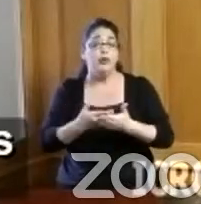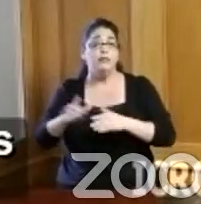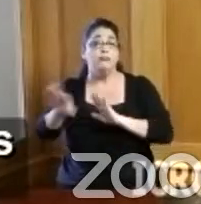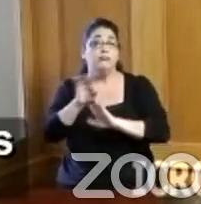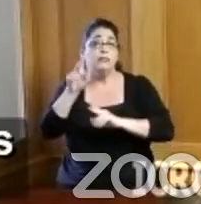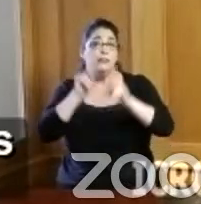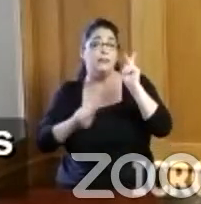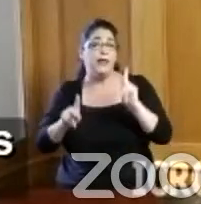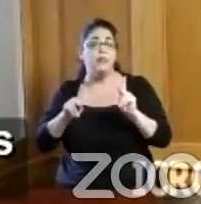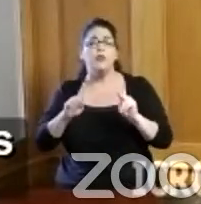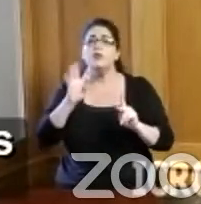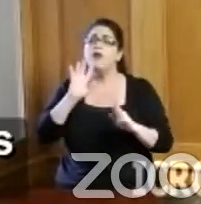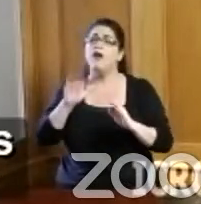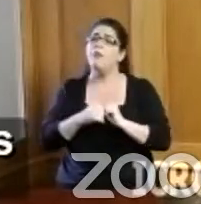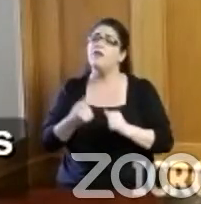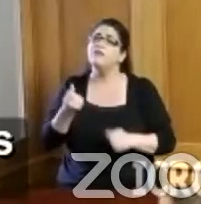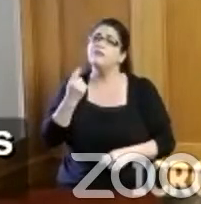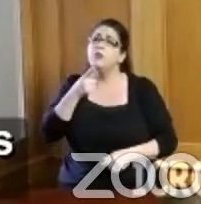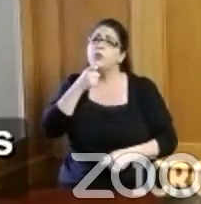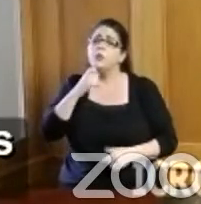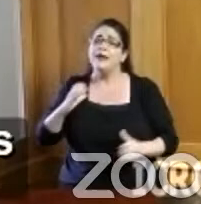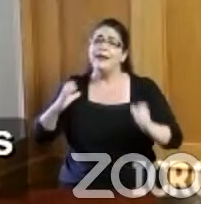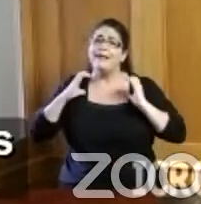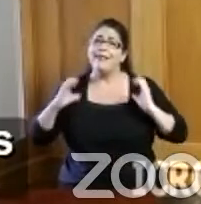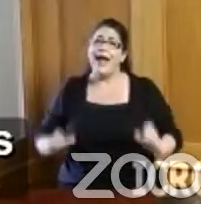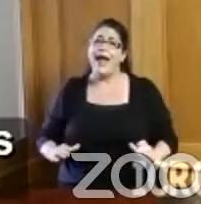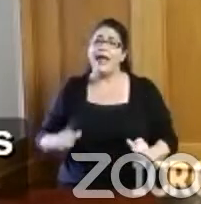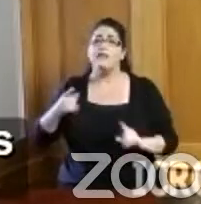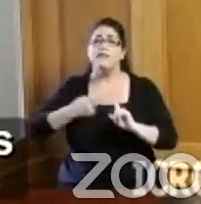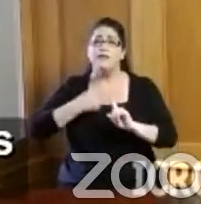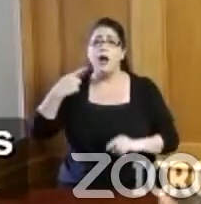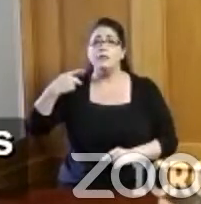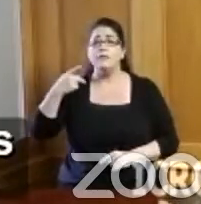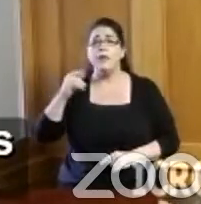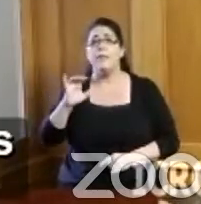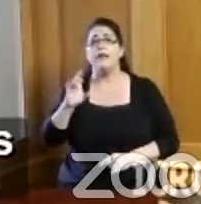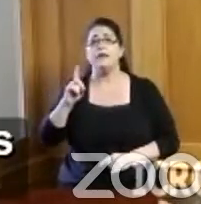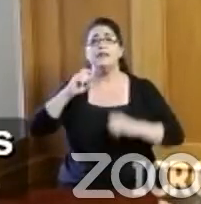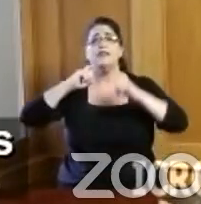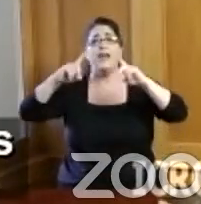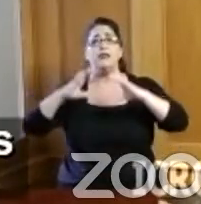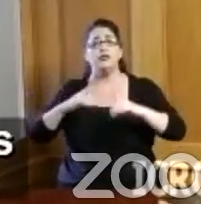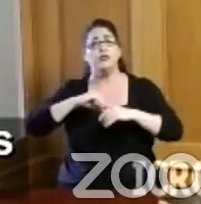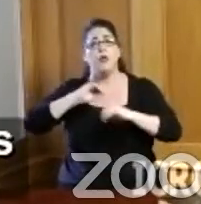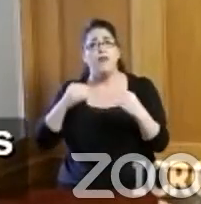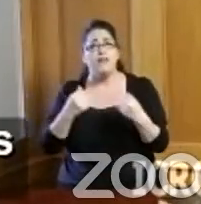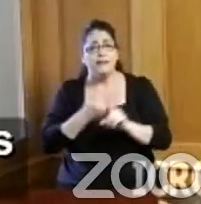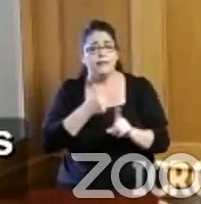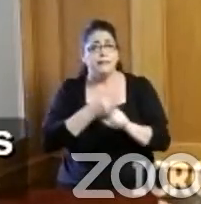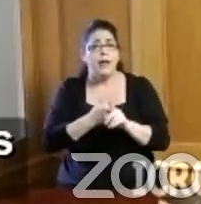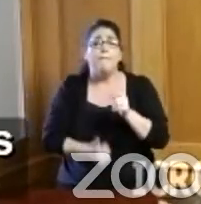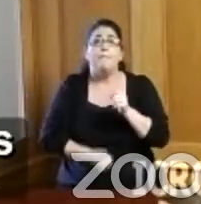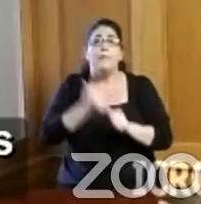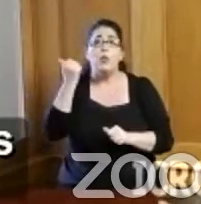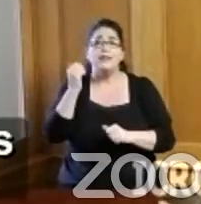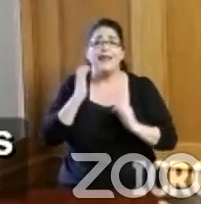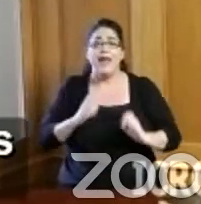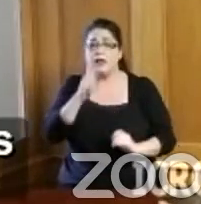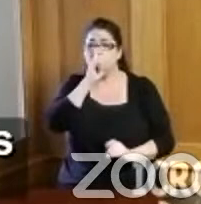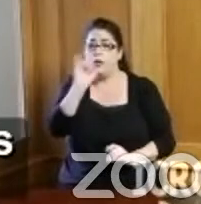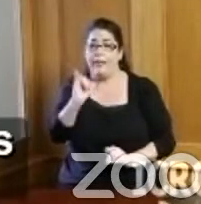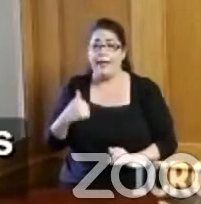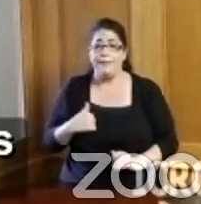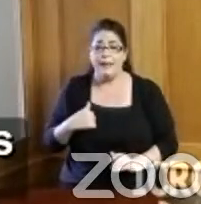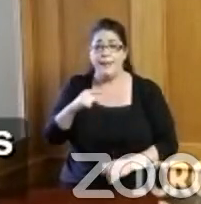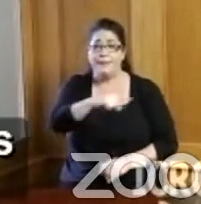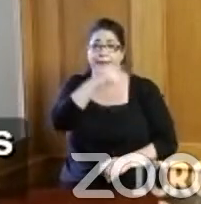talk about the clients who are represented by the Public Defender's Office, and the majority of the clients look like me. They